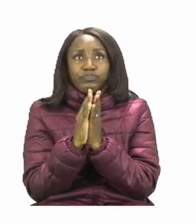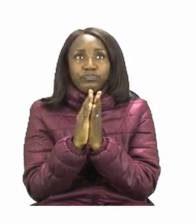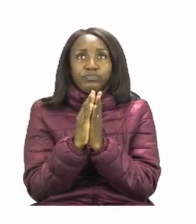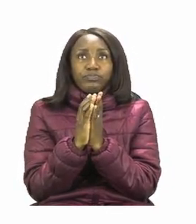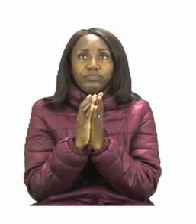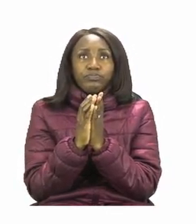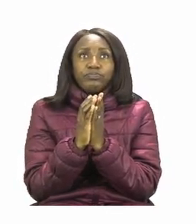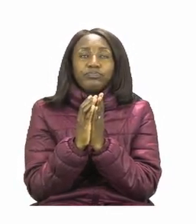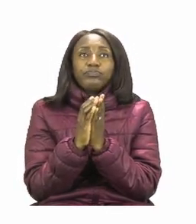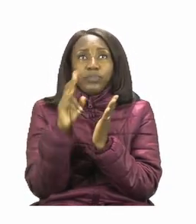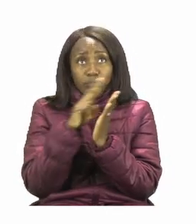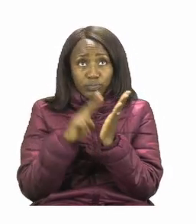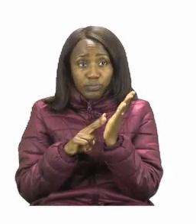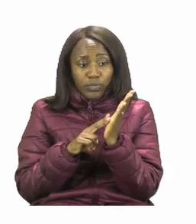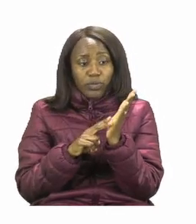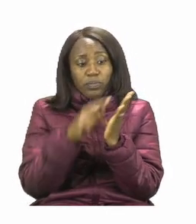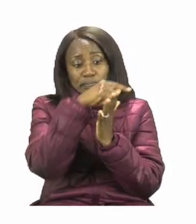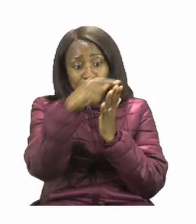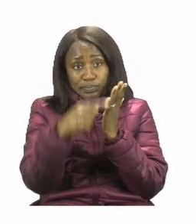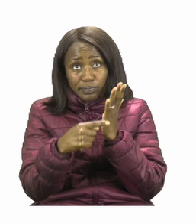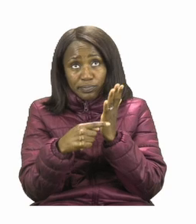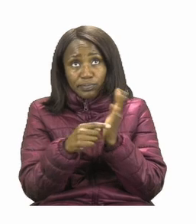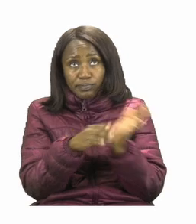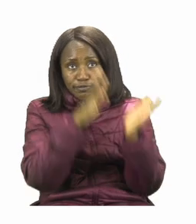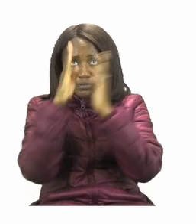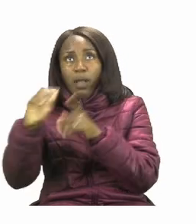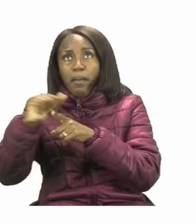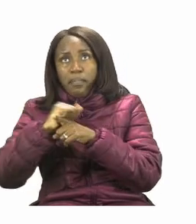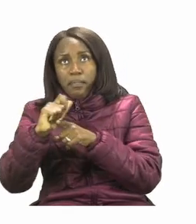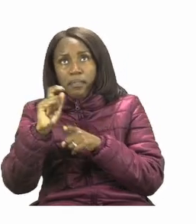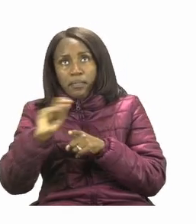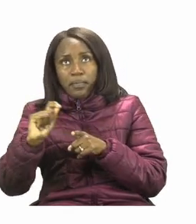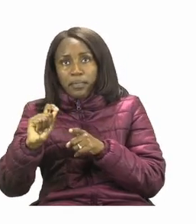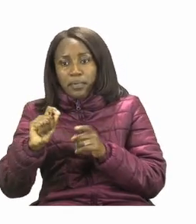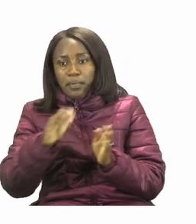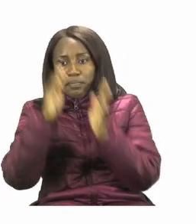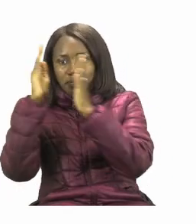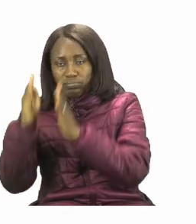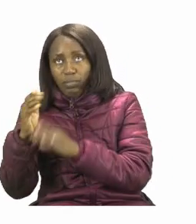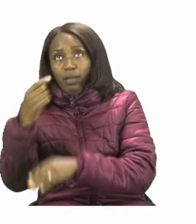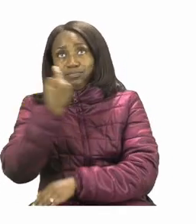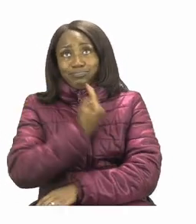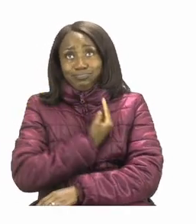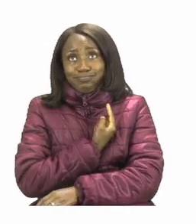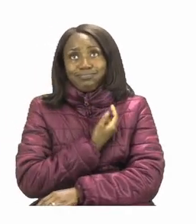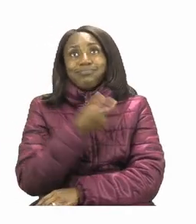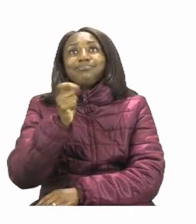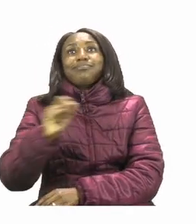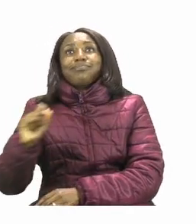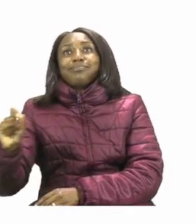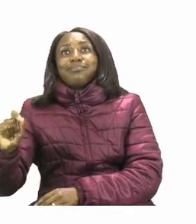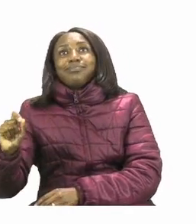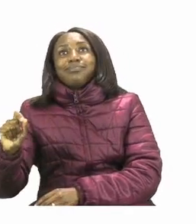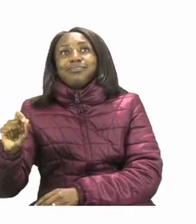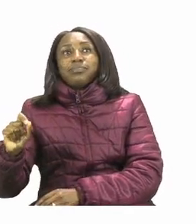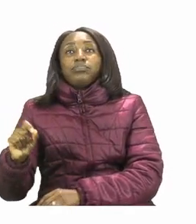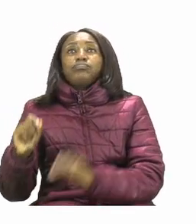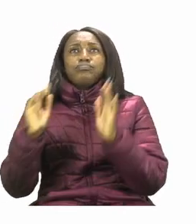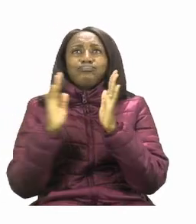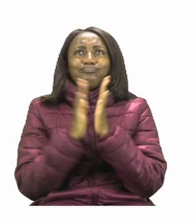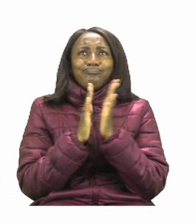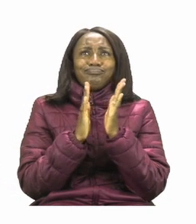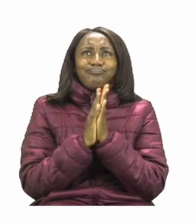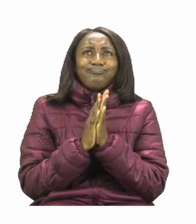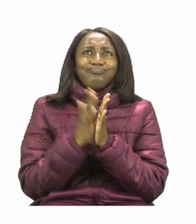first read, then trace, and then write. Make sure that when you are